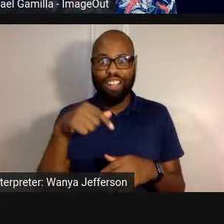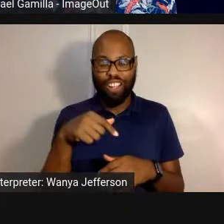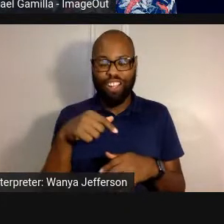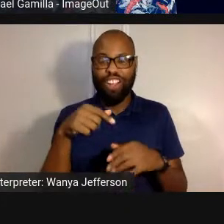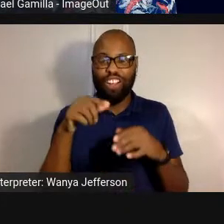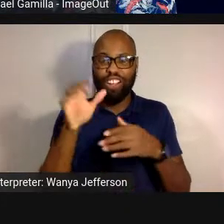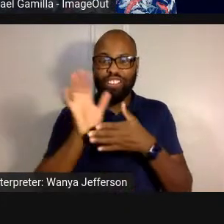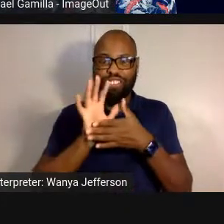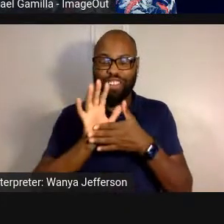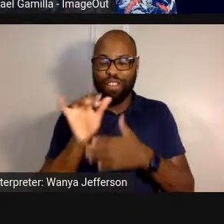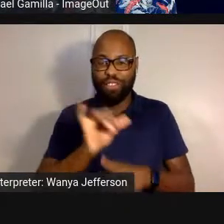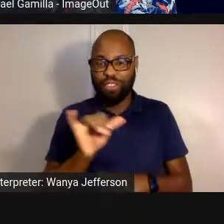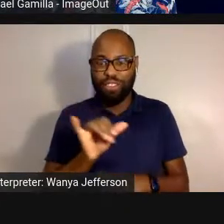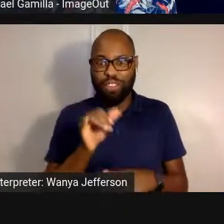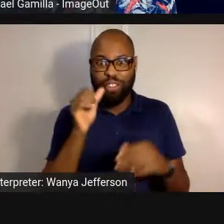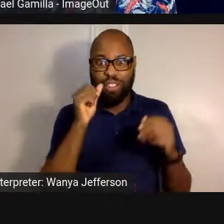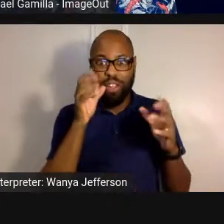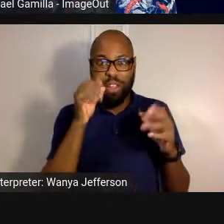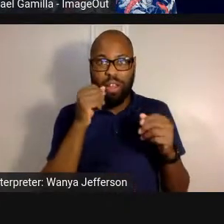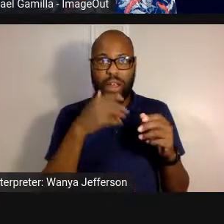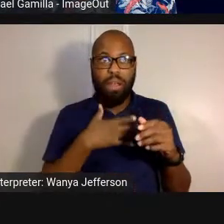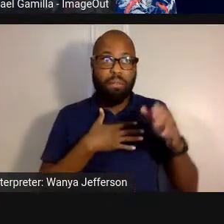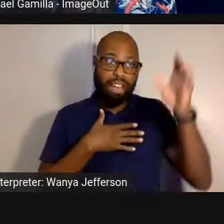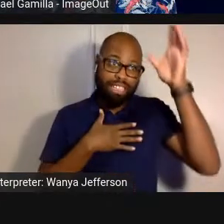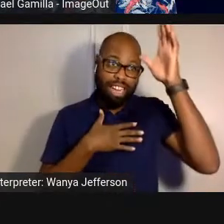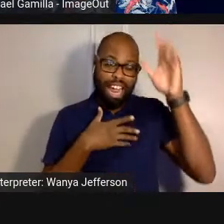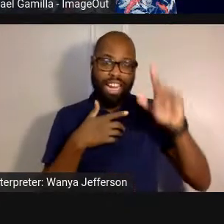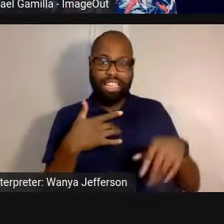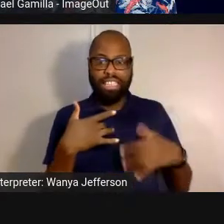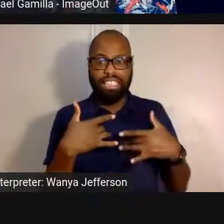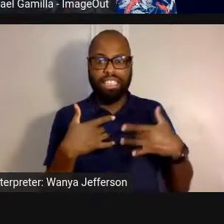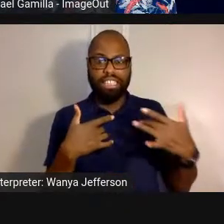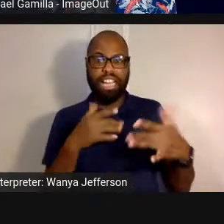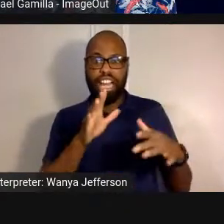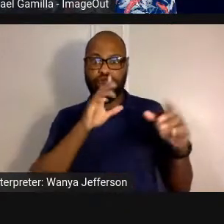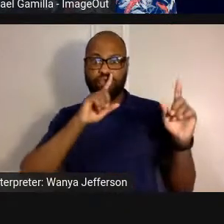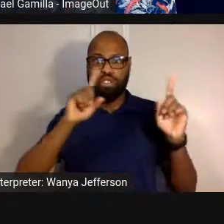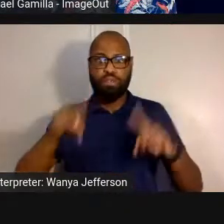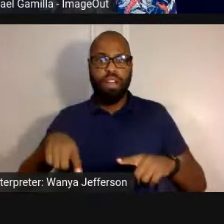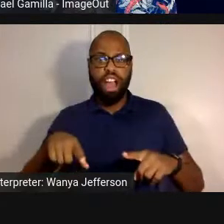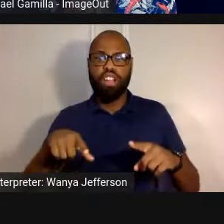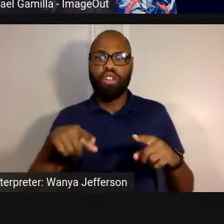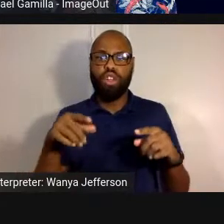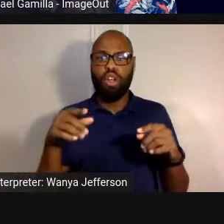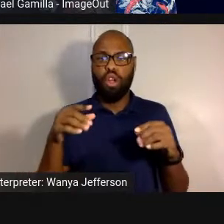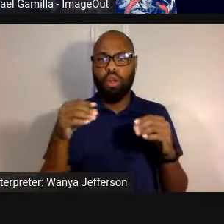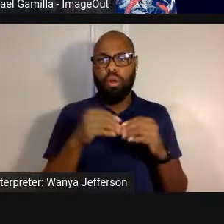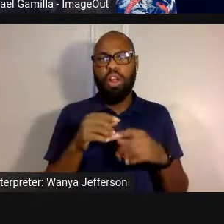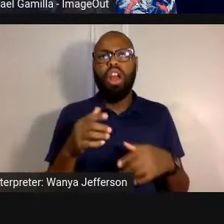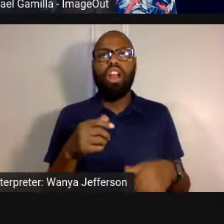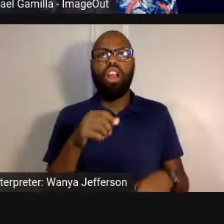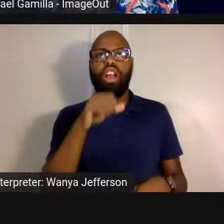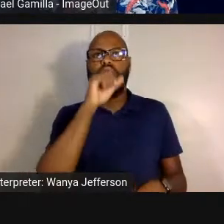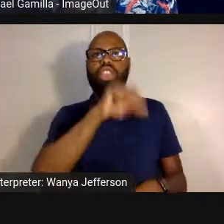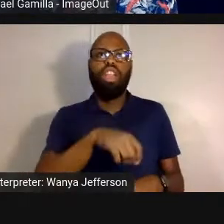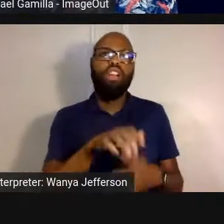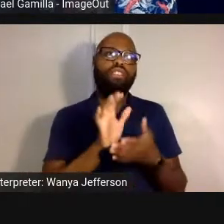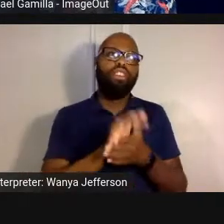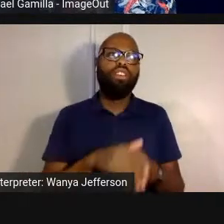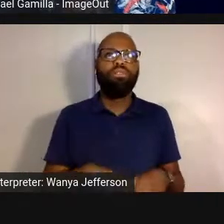like amazing, the response, because my dad is like really like, his response are like, I love the film.